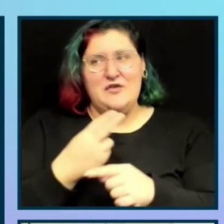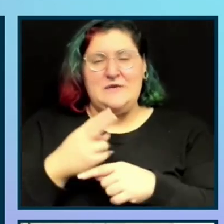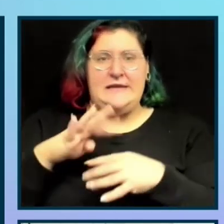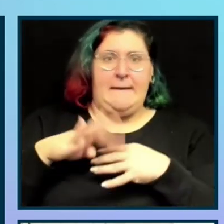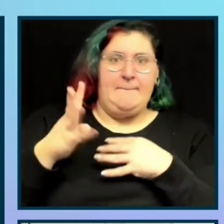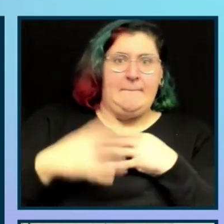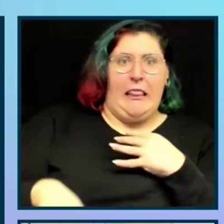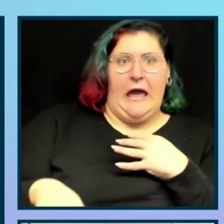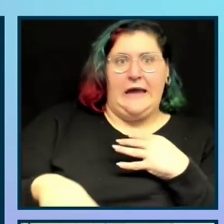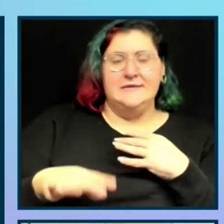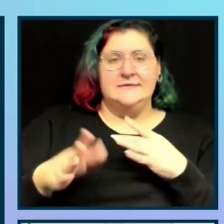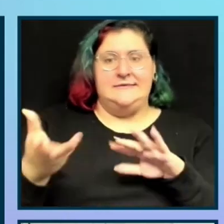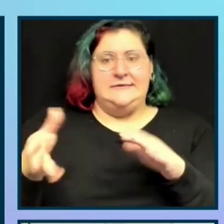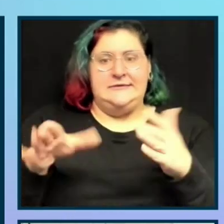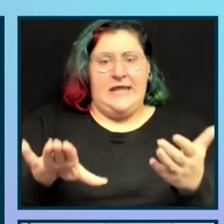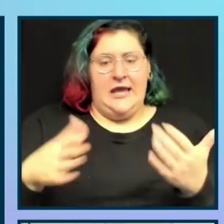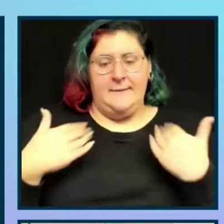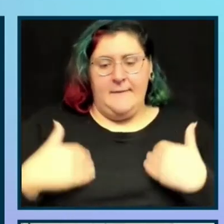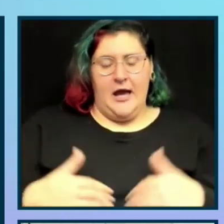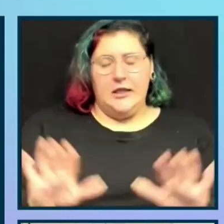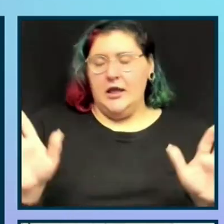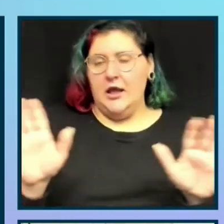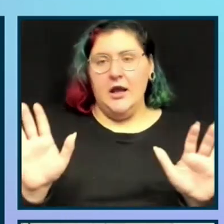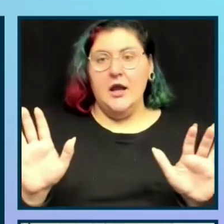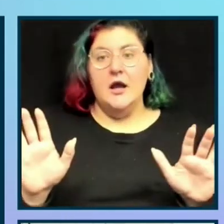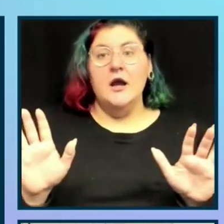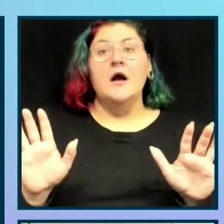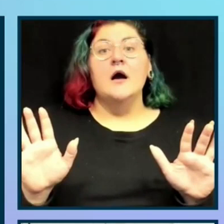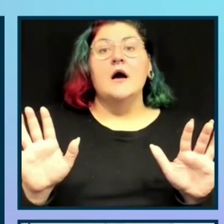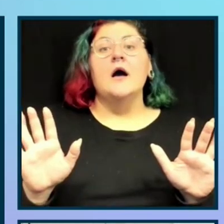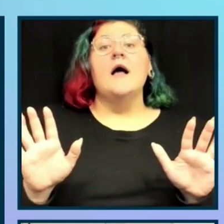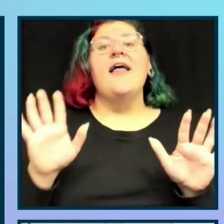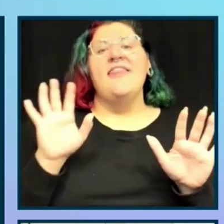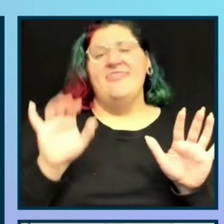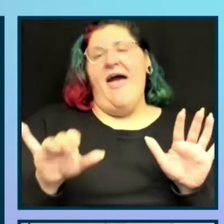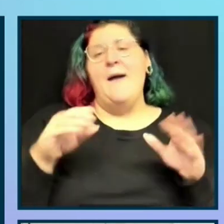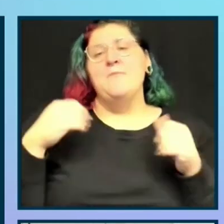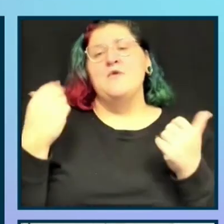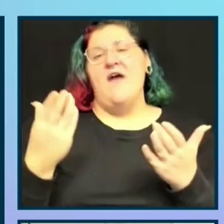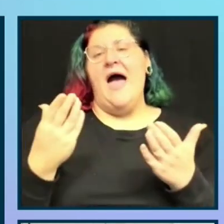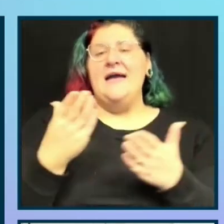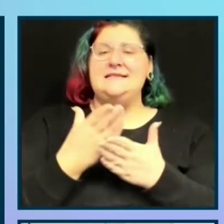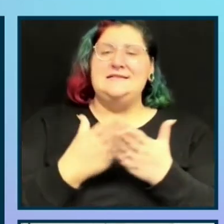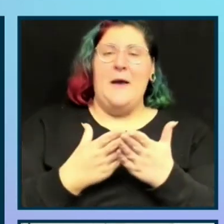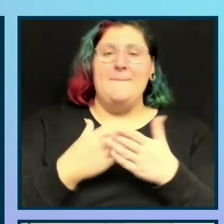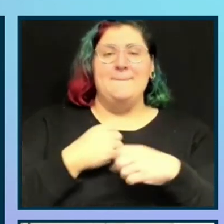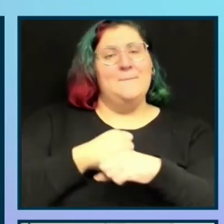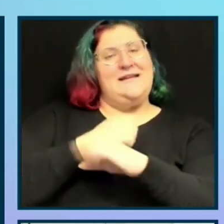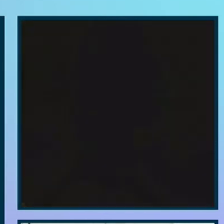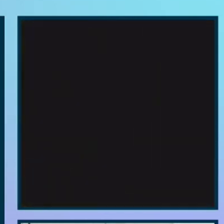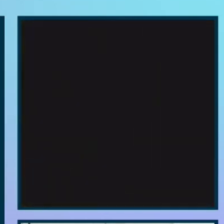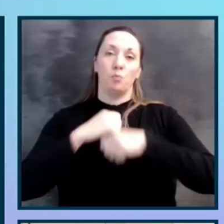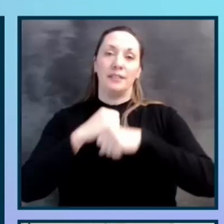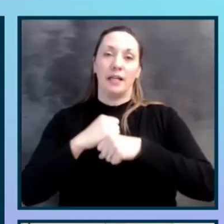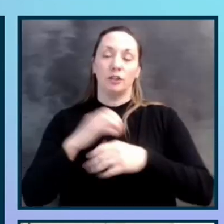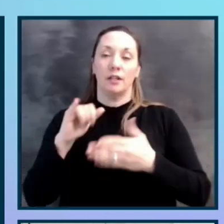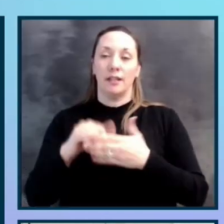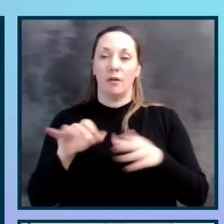aftermath, it really provided a layer of protection that was important.